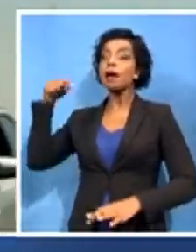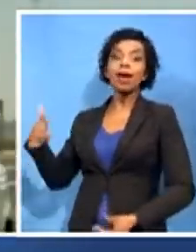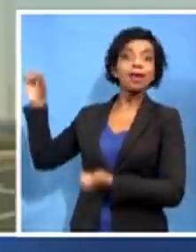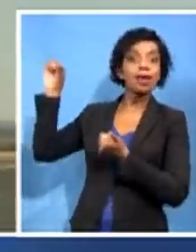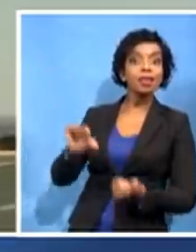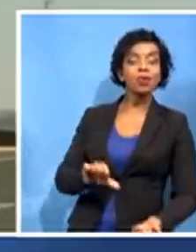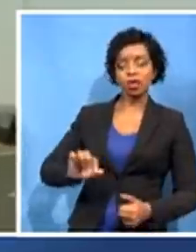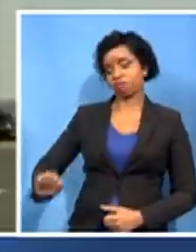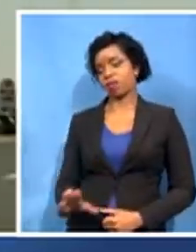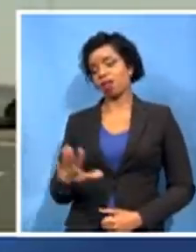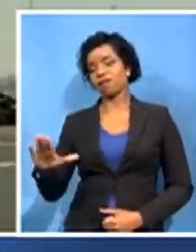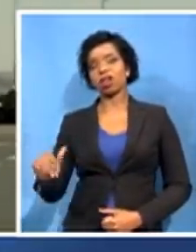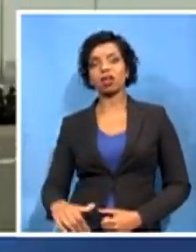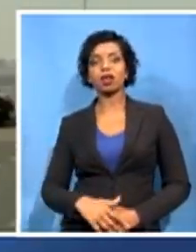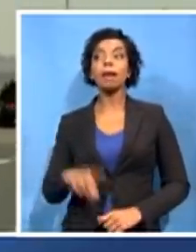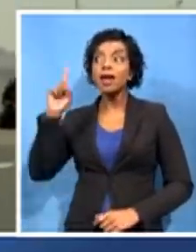Maibuye!